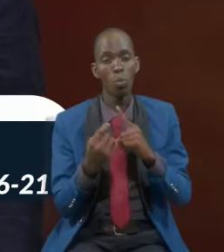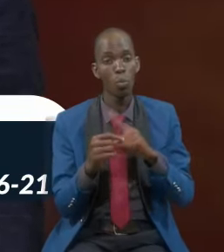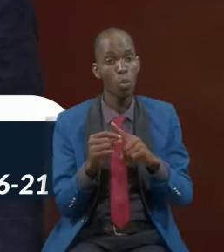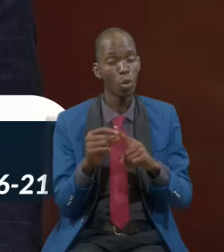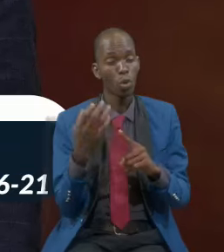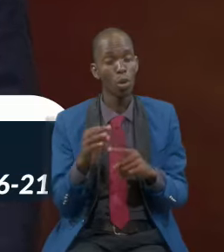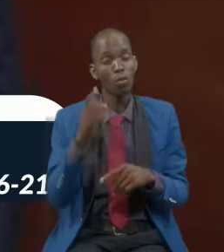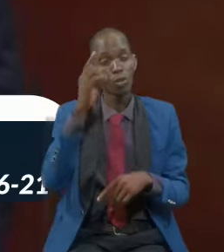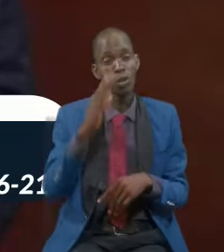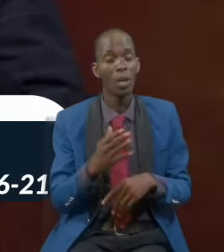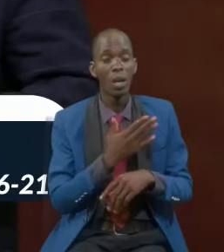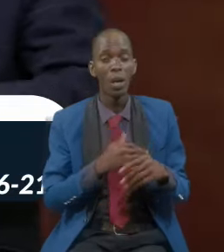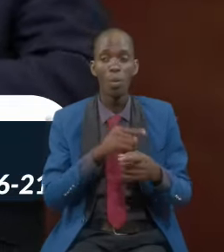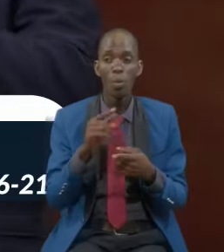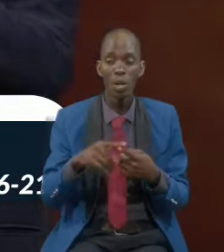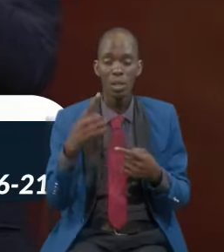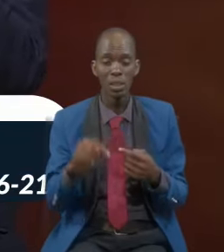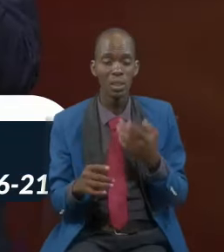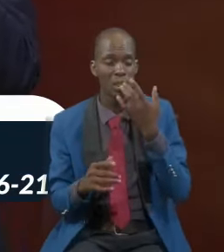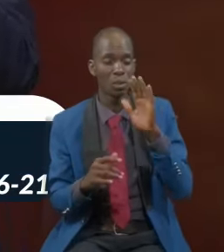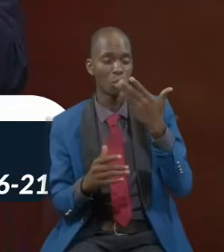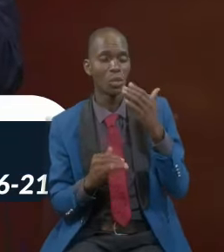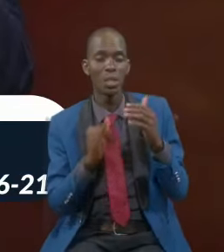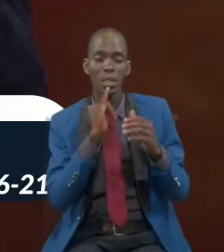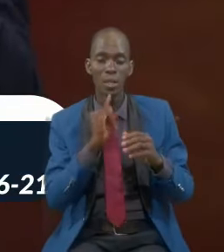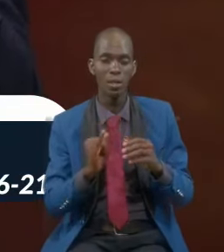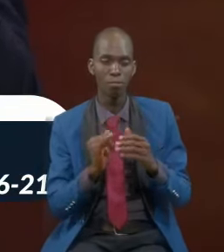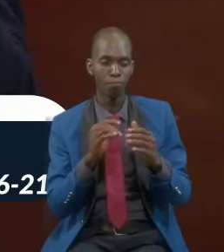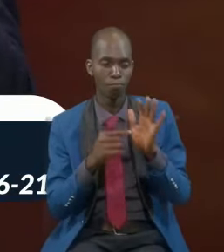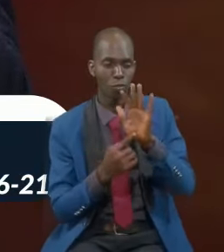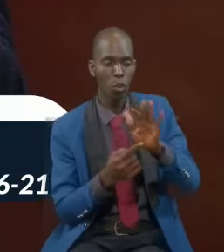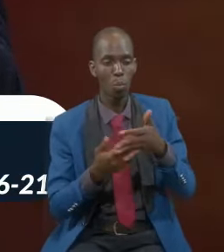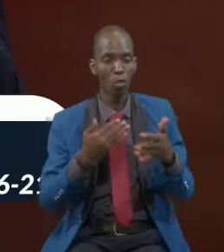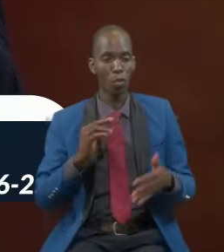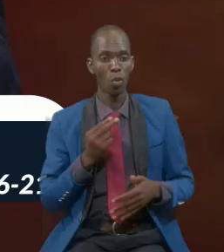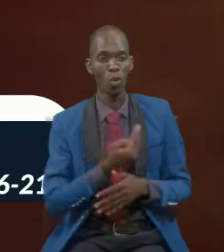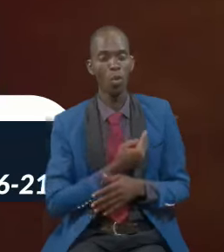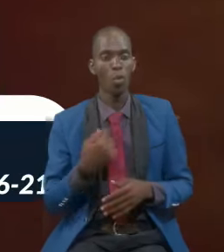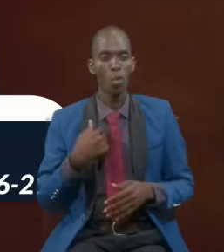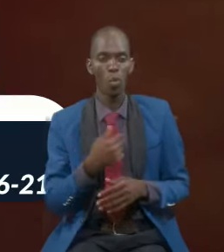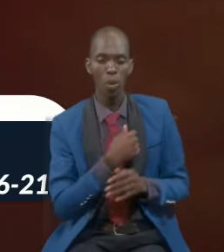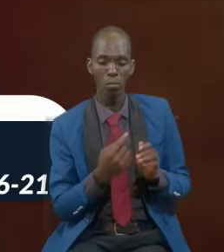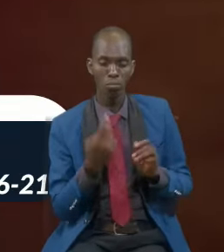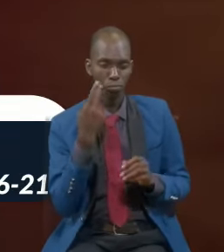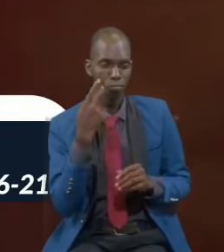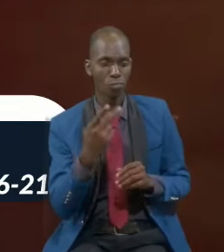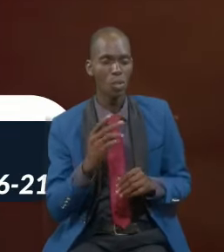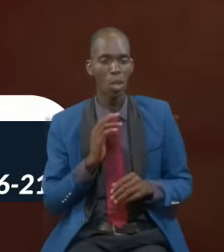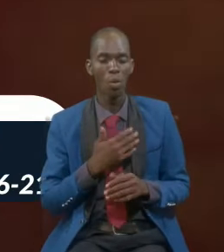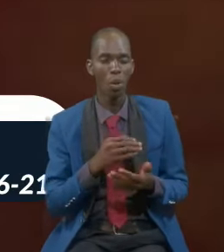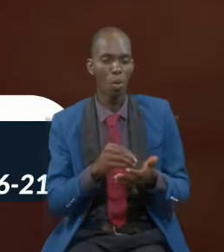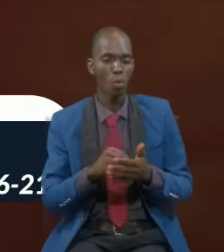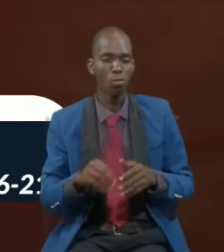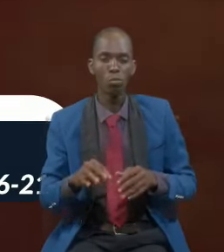is upheld before us, we see our spiritual face. We see our